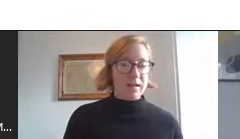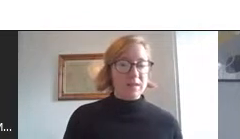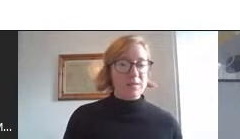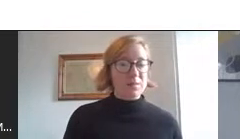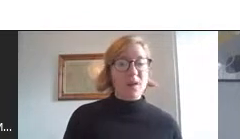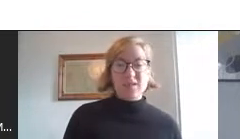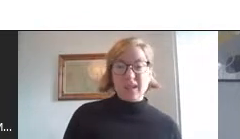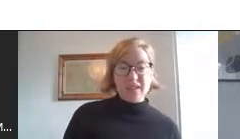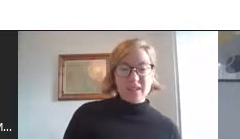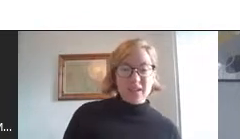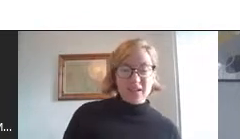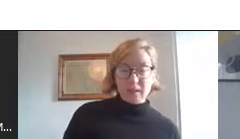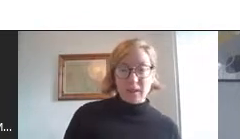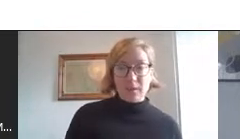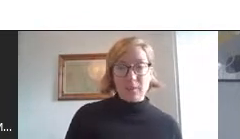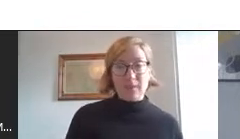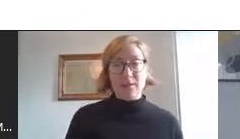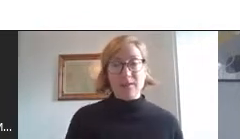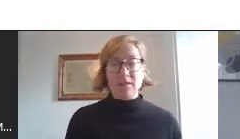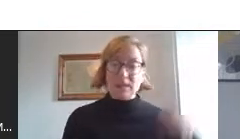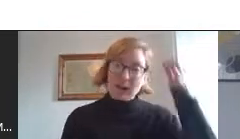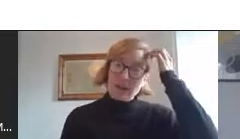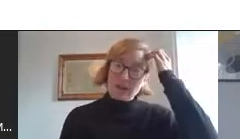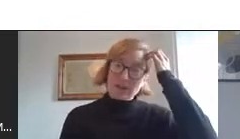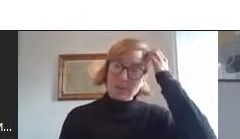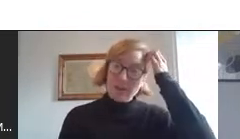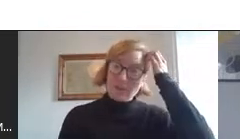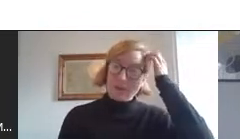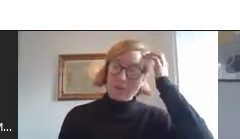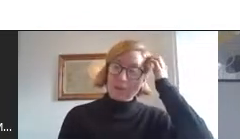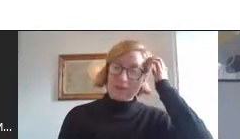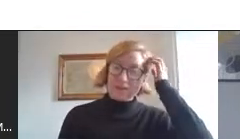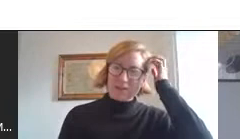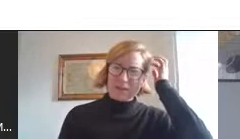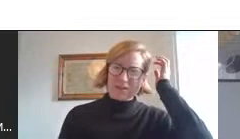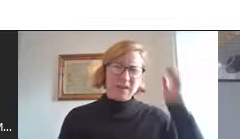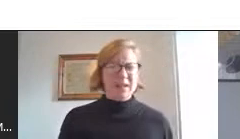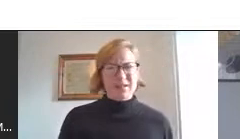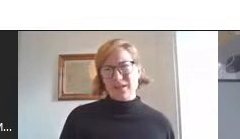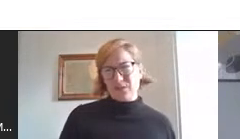There is the Smart Centre, there's SMERA as